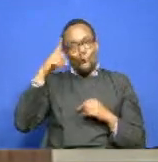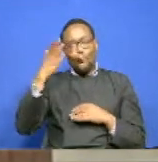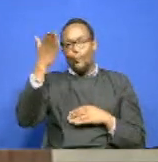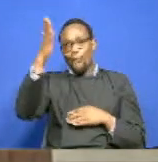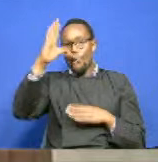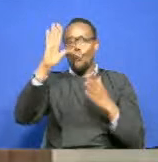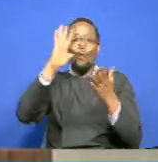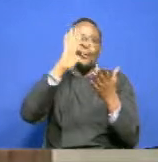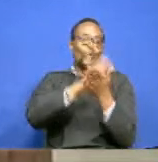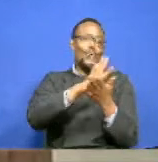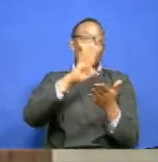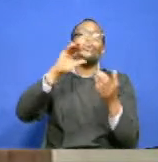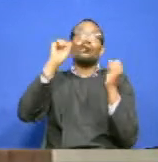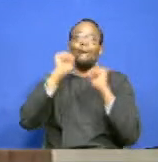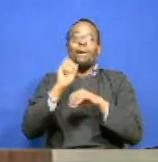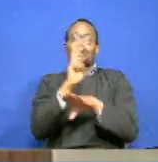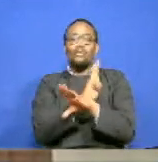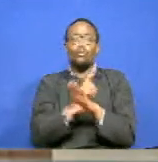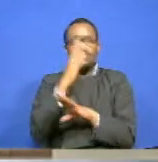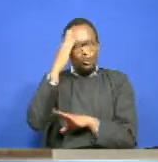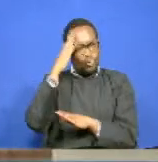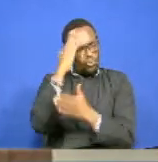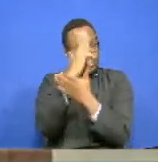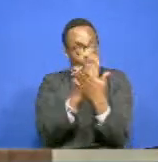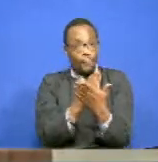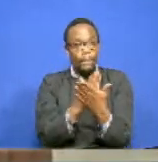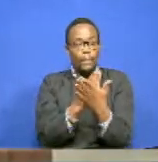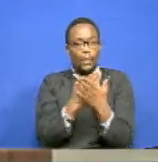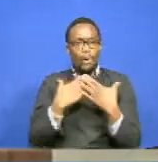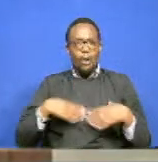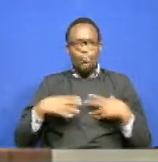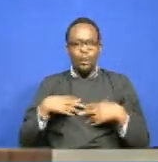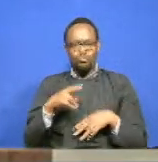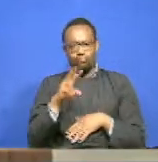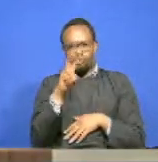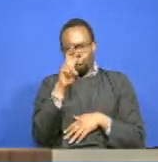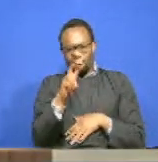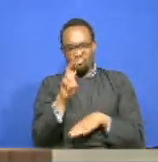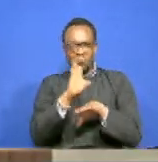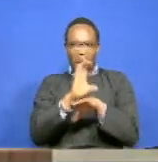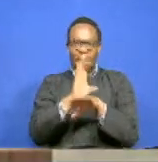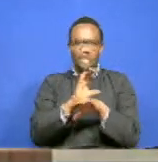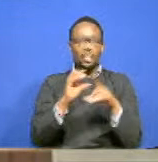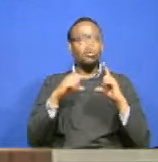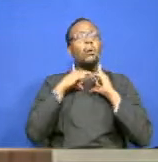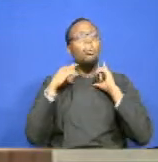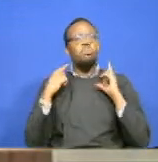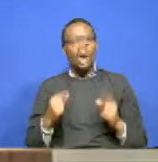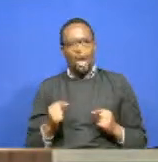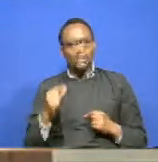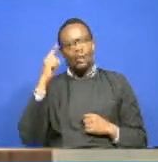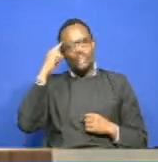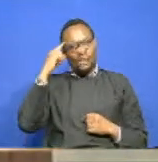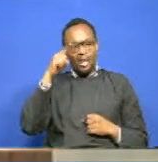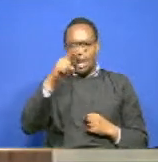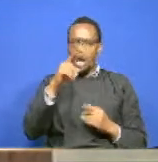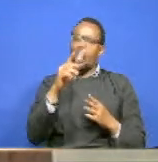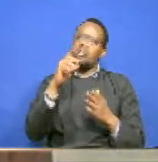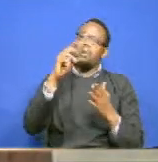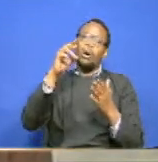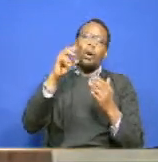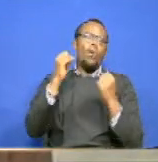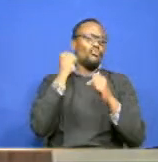glory. You know, some of us, people look at church ministers and they think they chose the wrong